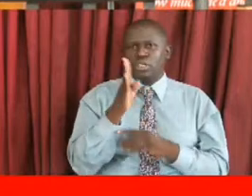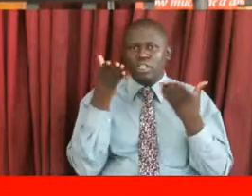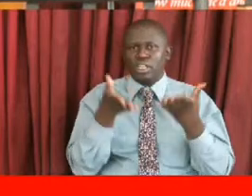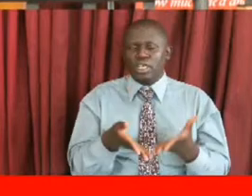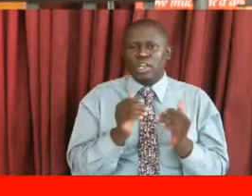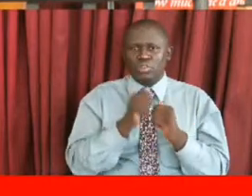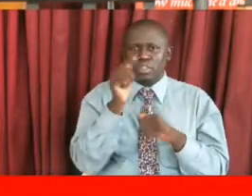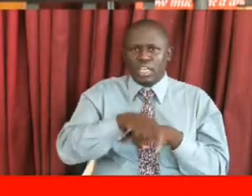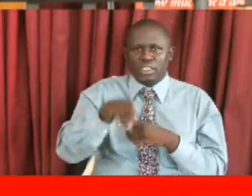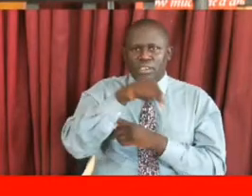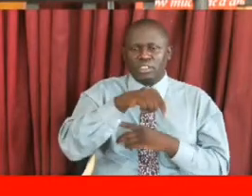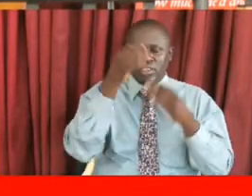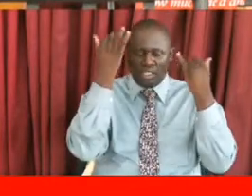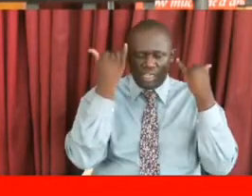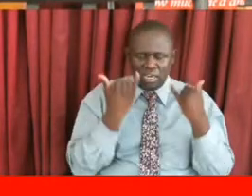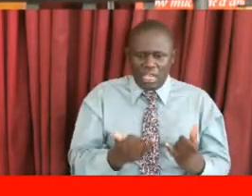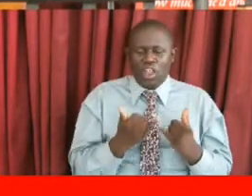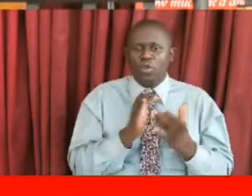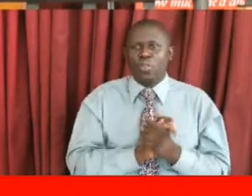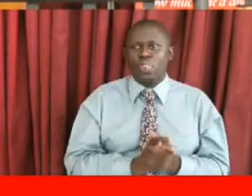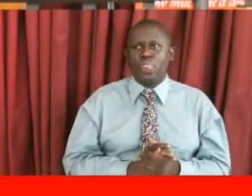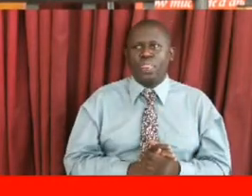now hallelujah